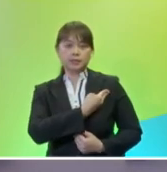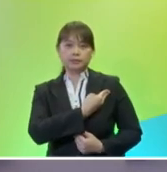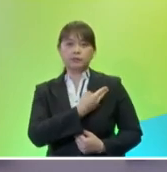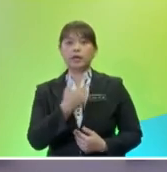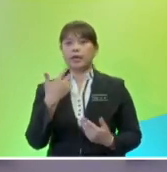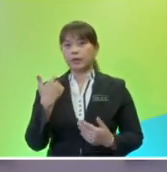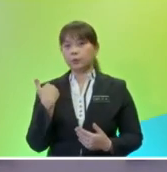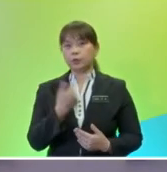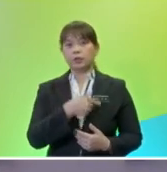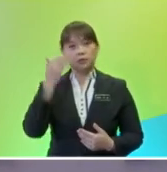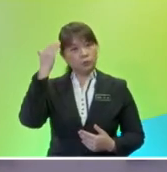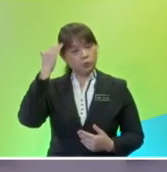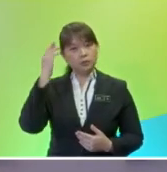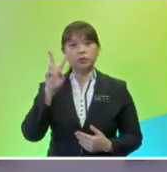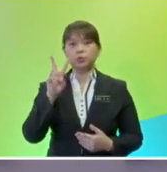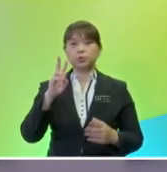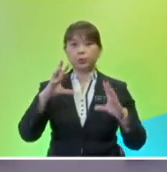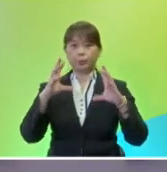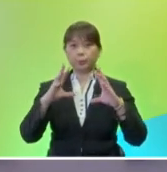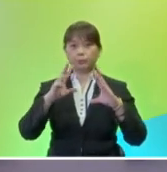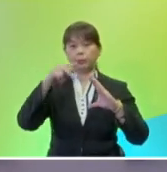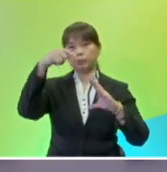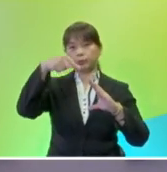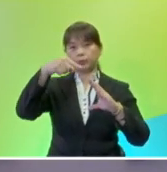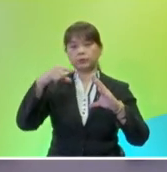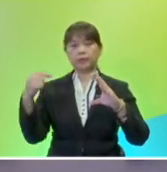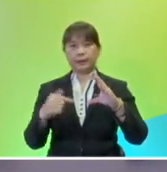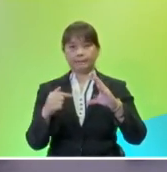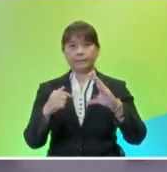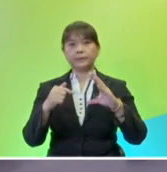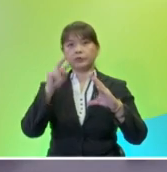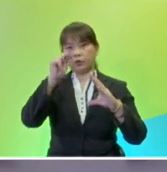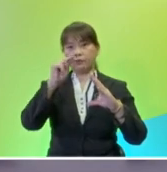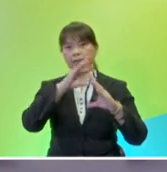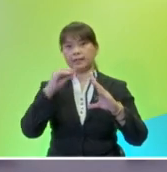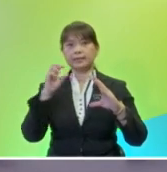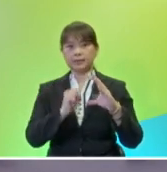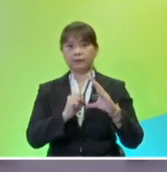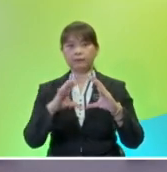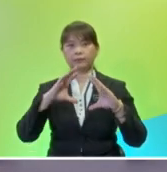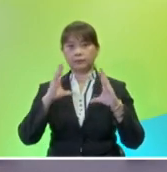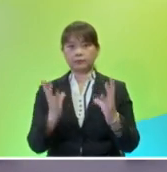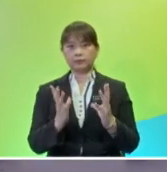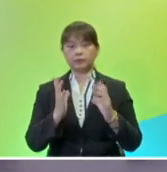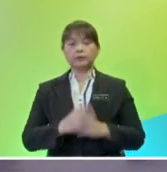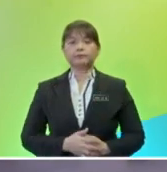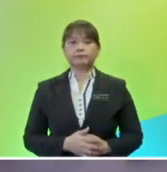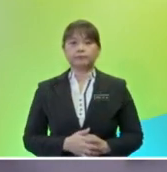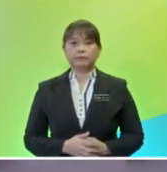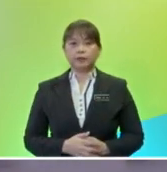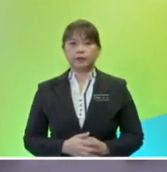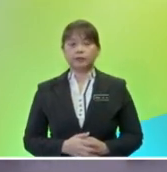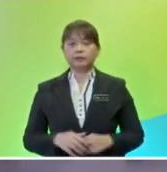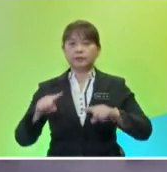poles. Same poles will be repelling if there's a repulsion, if we stick to the two same poles, but